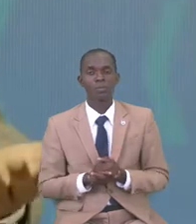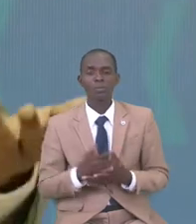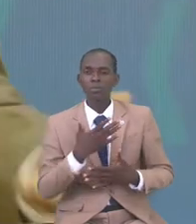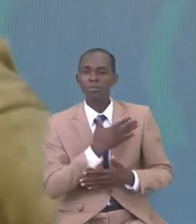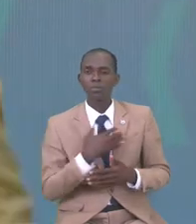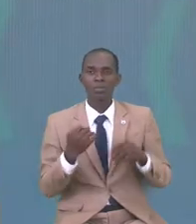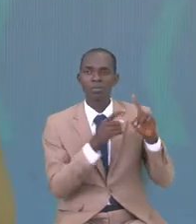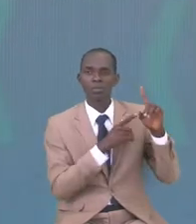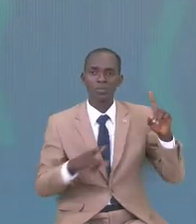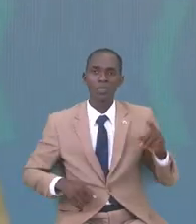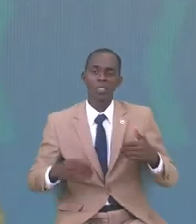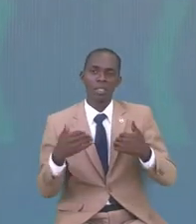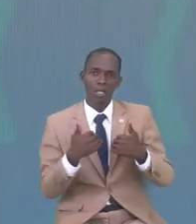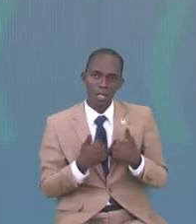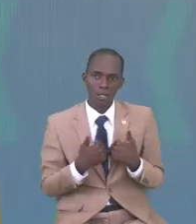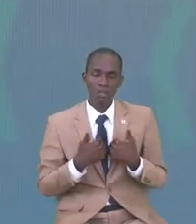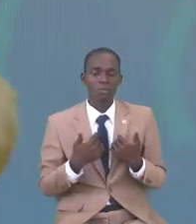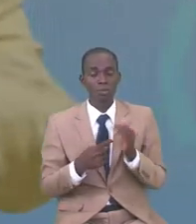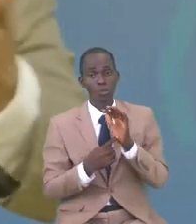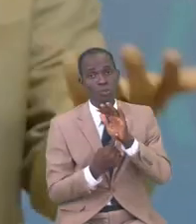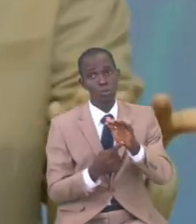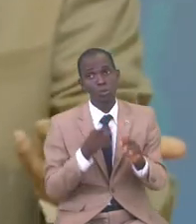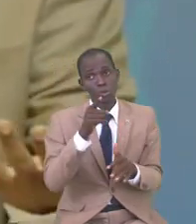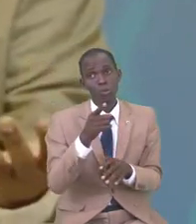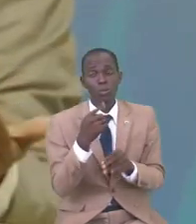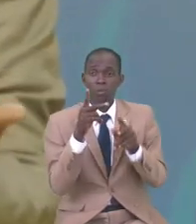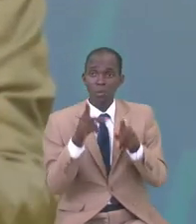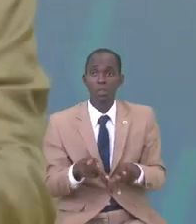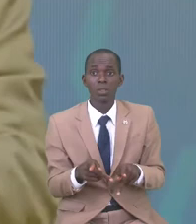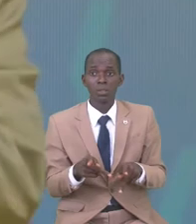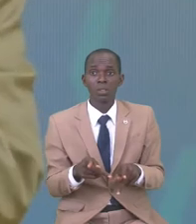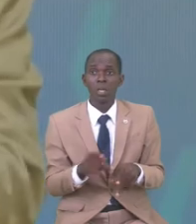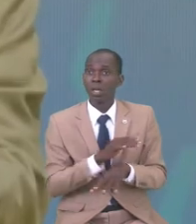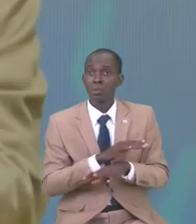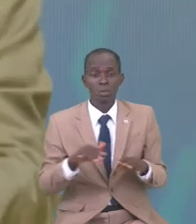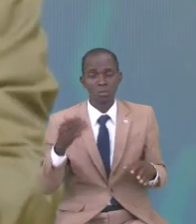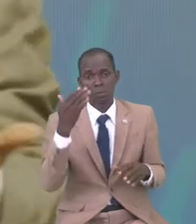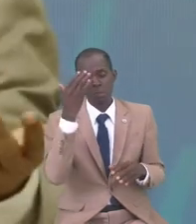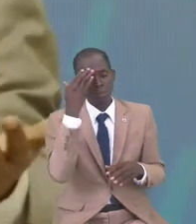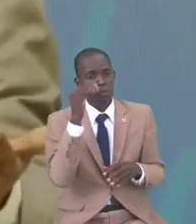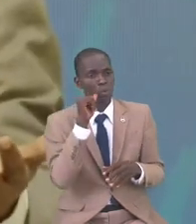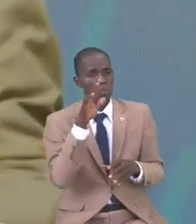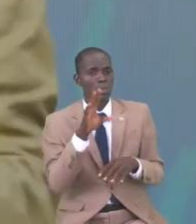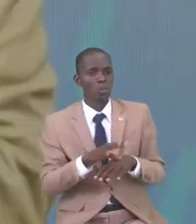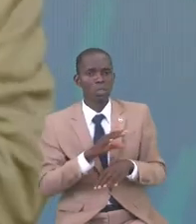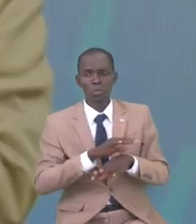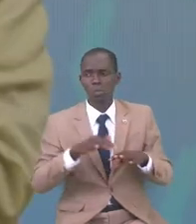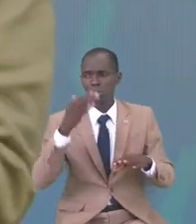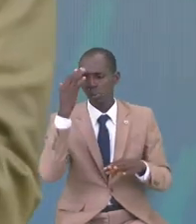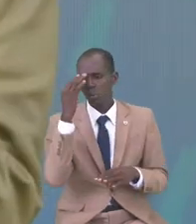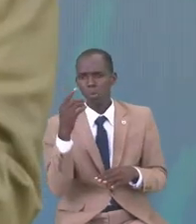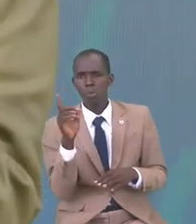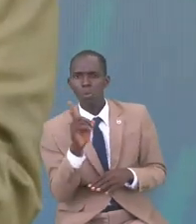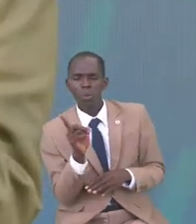Lord has revealed, you know, the person to you. I don't even know her church. I don't even know her whereabouts. I don't